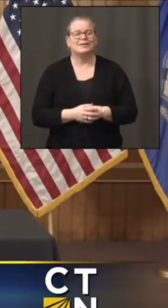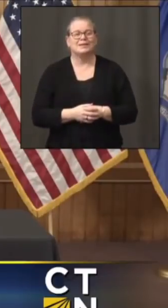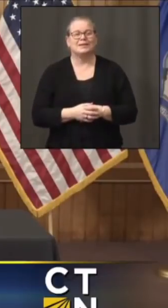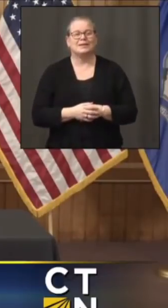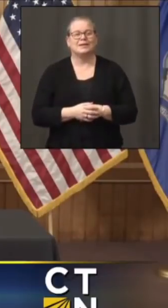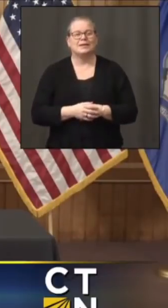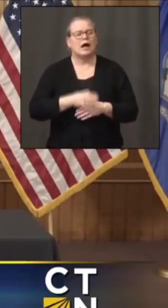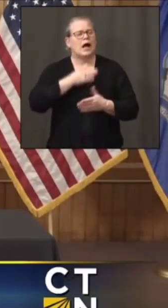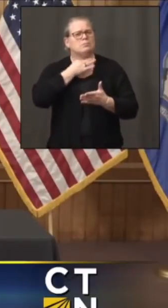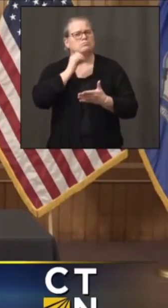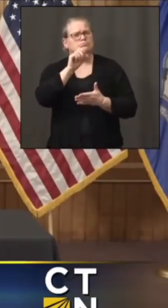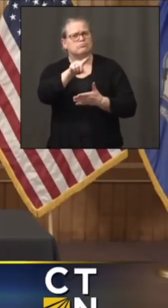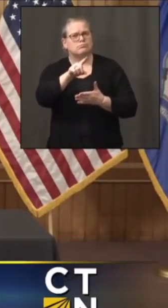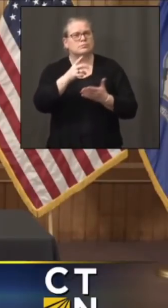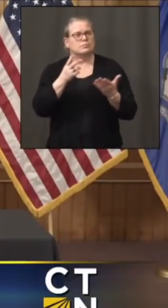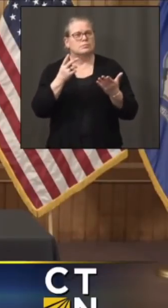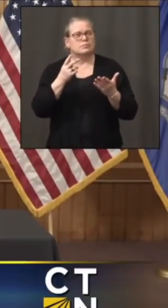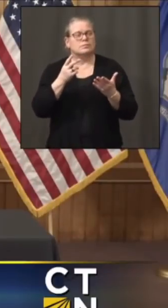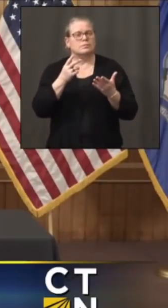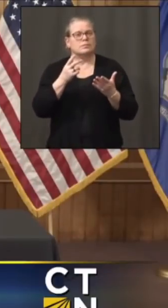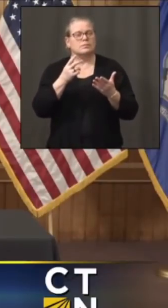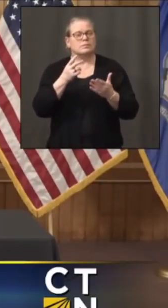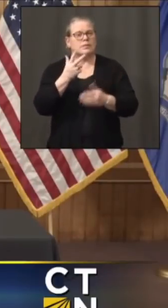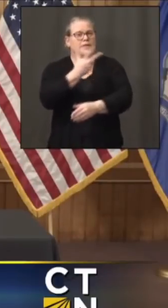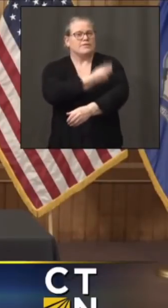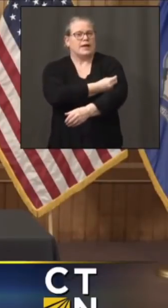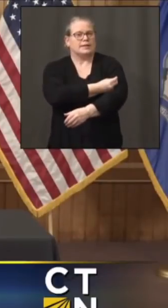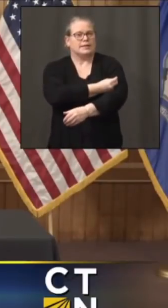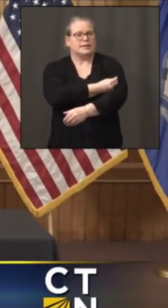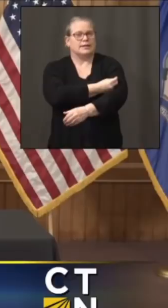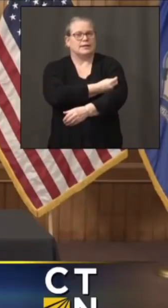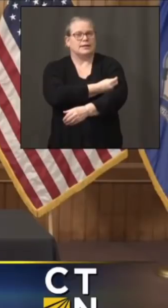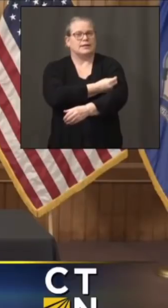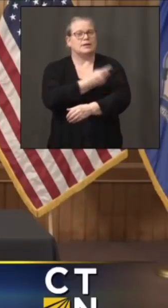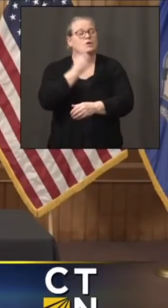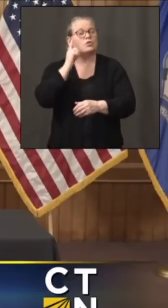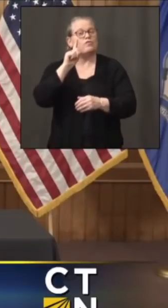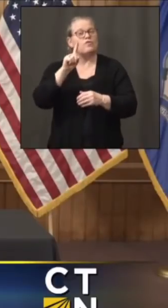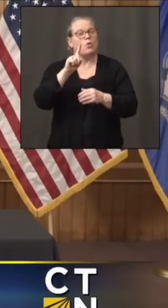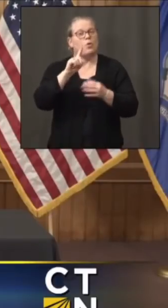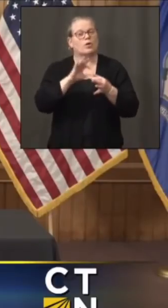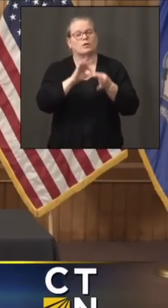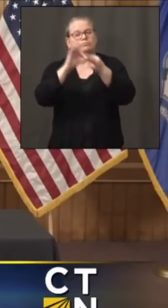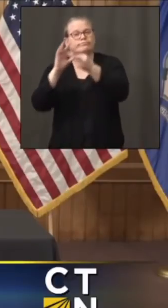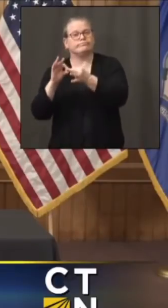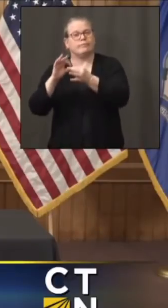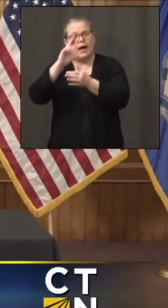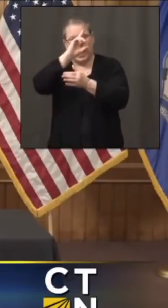plan for distributing the vaccine to the affiliated hospitals that you mentioned?